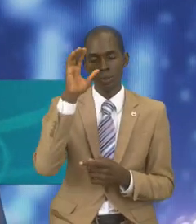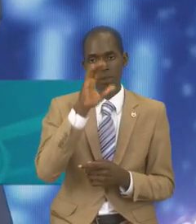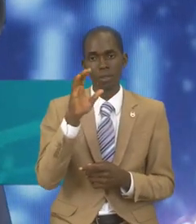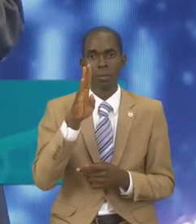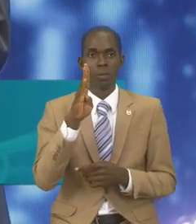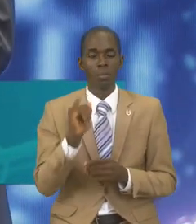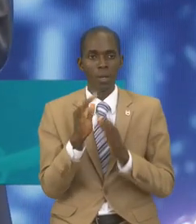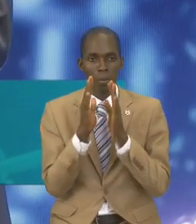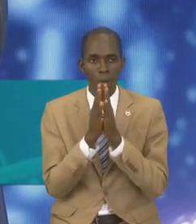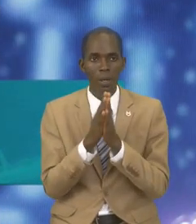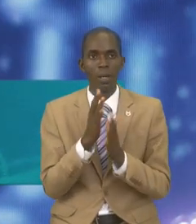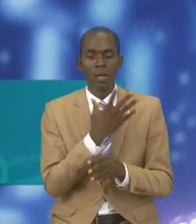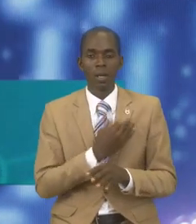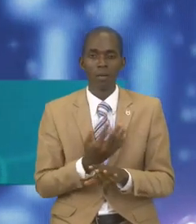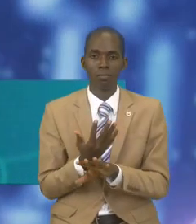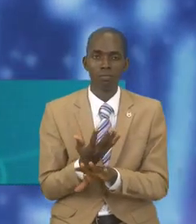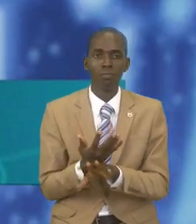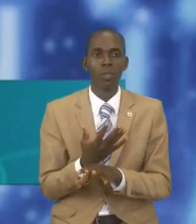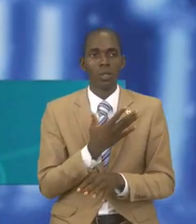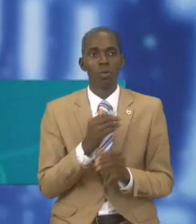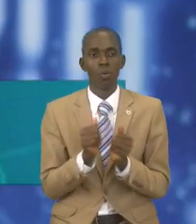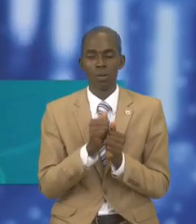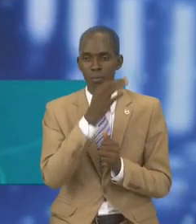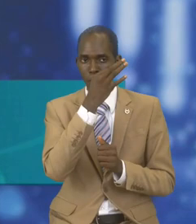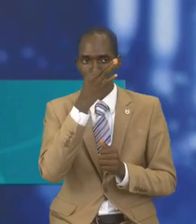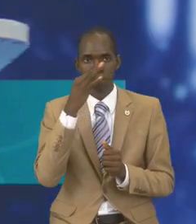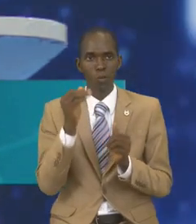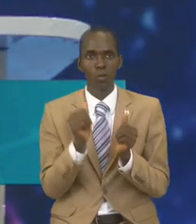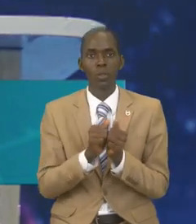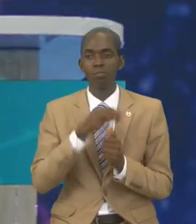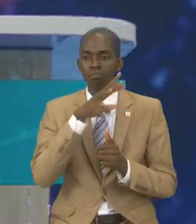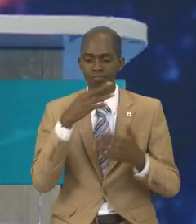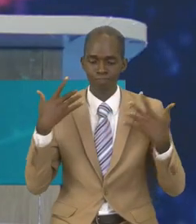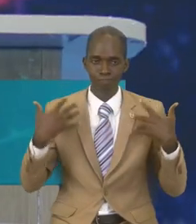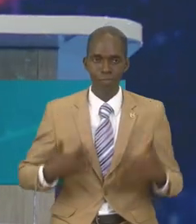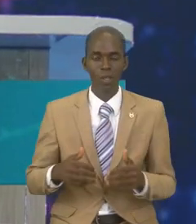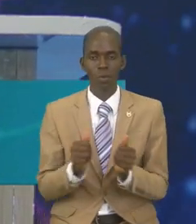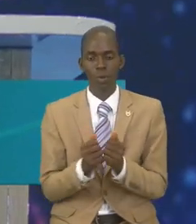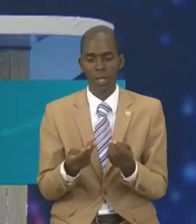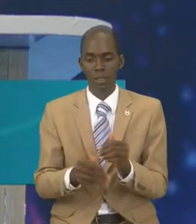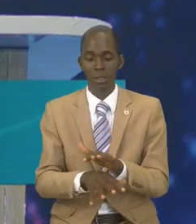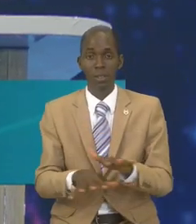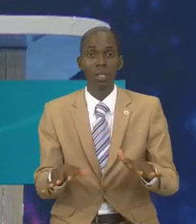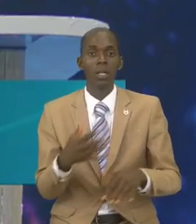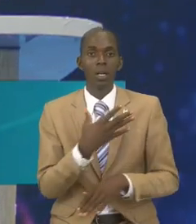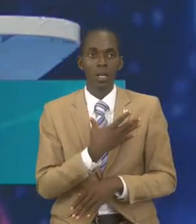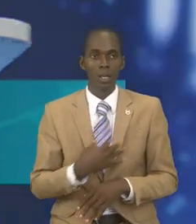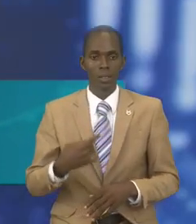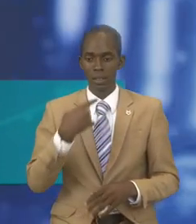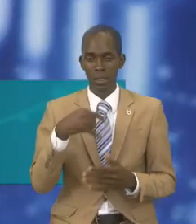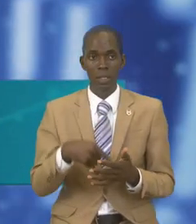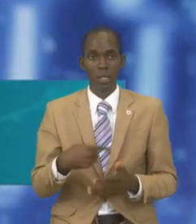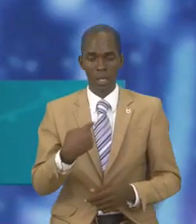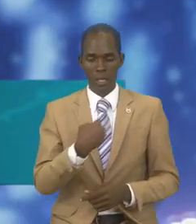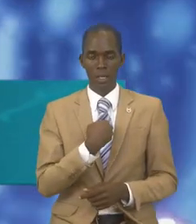and supplication with fasting and sackcloth and ashes. Look at that. I set